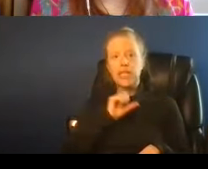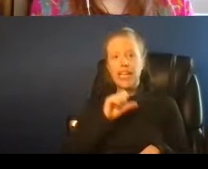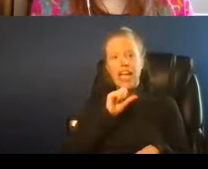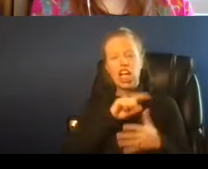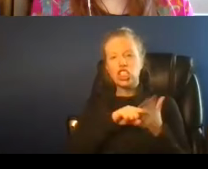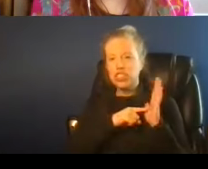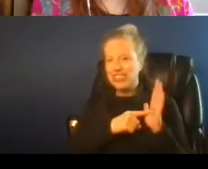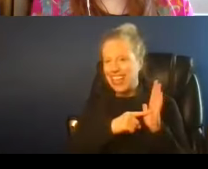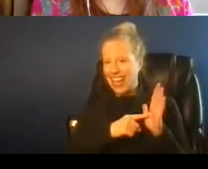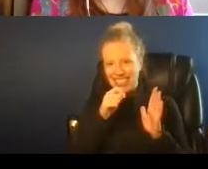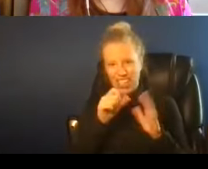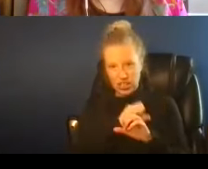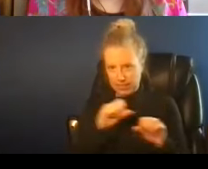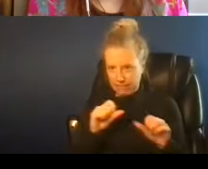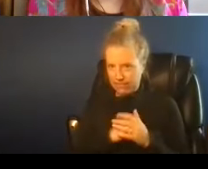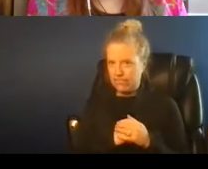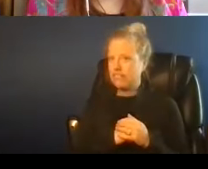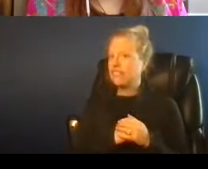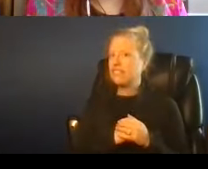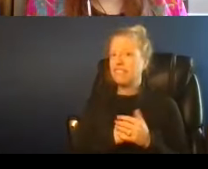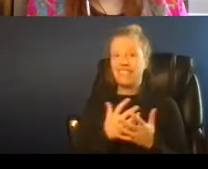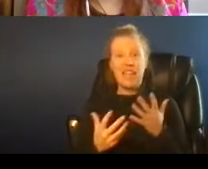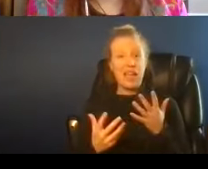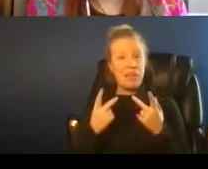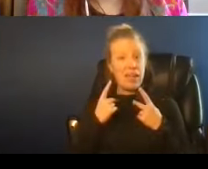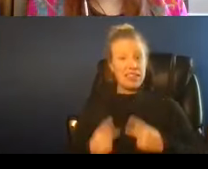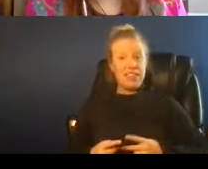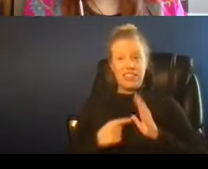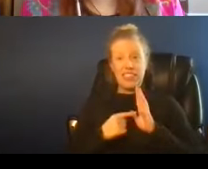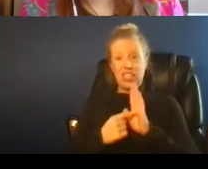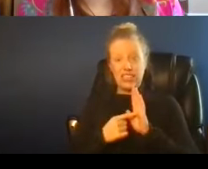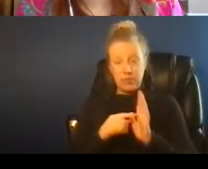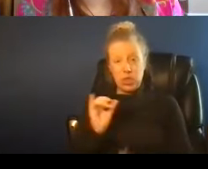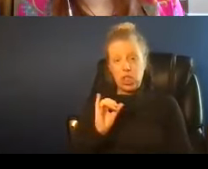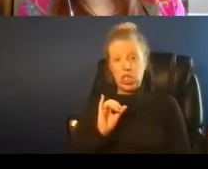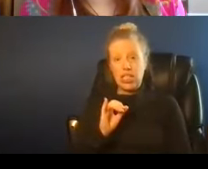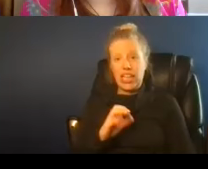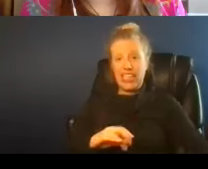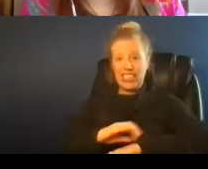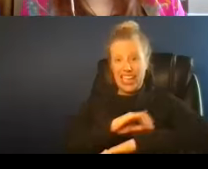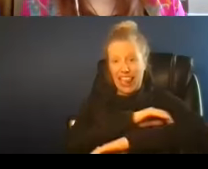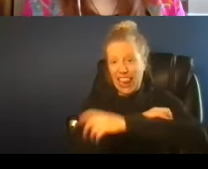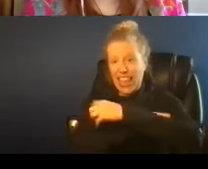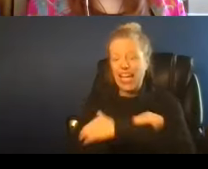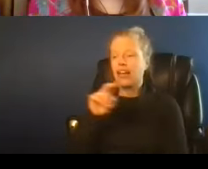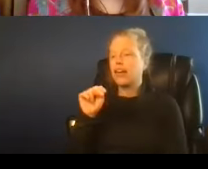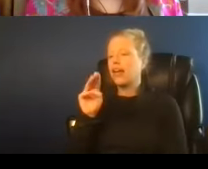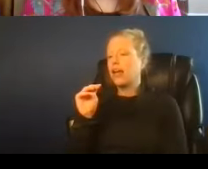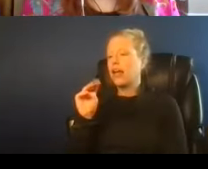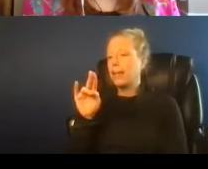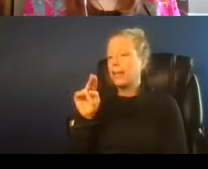unsafe. Um, you might have some physical symptoms too, like tingling or numbness or